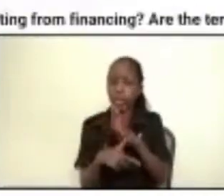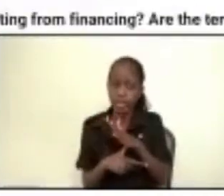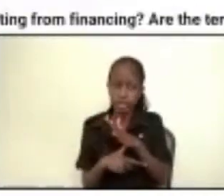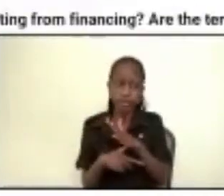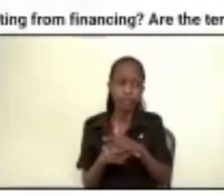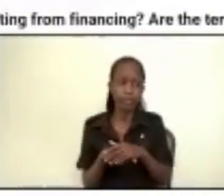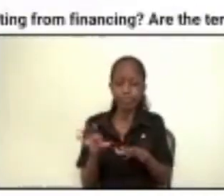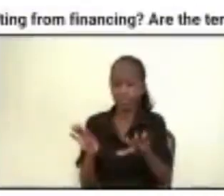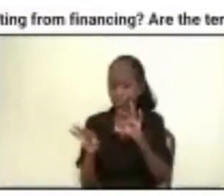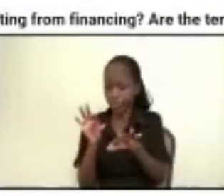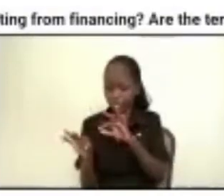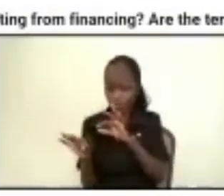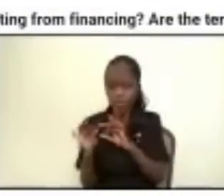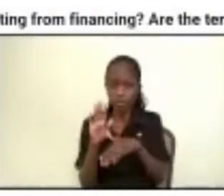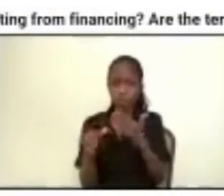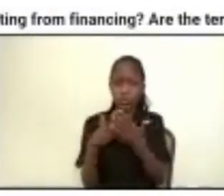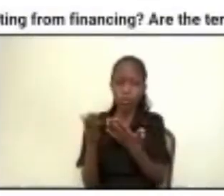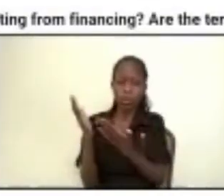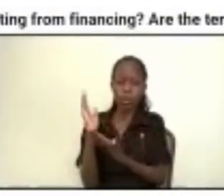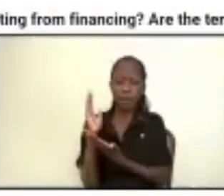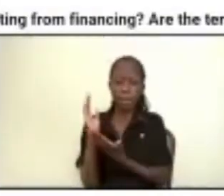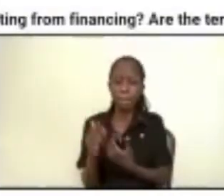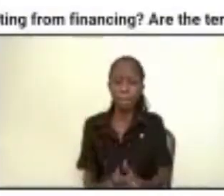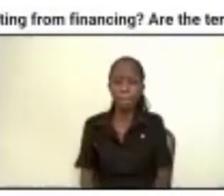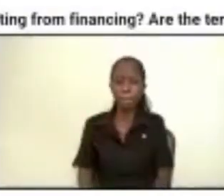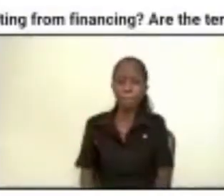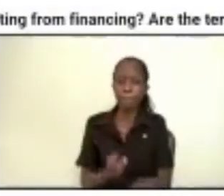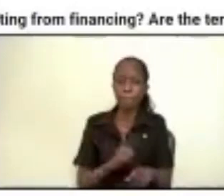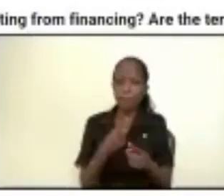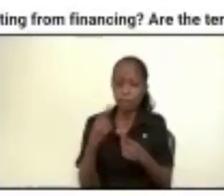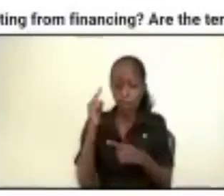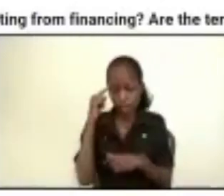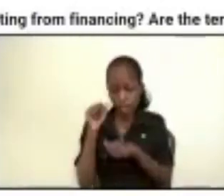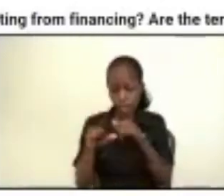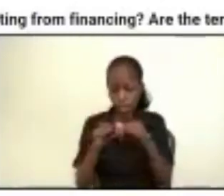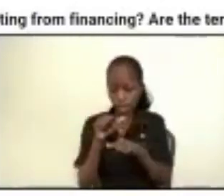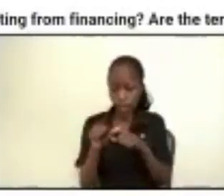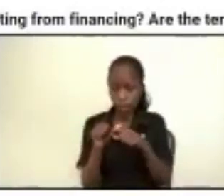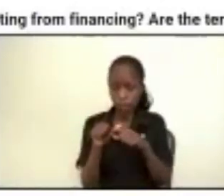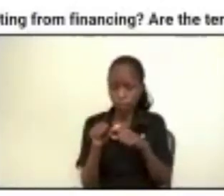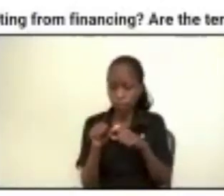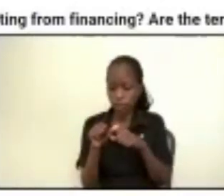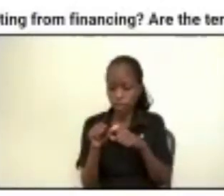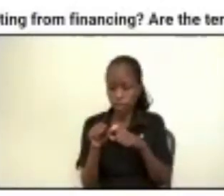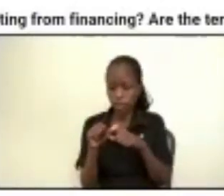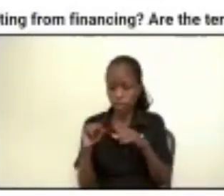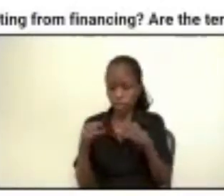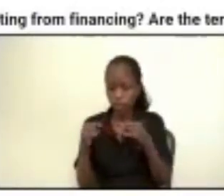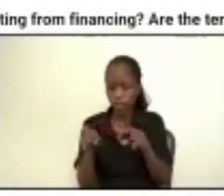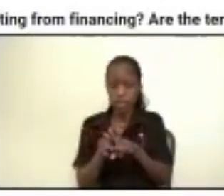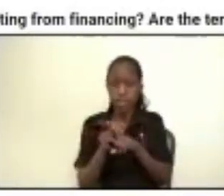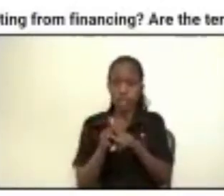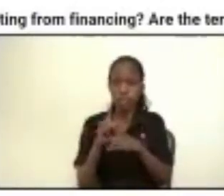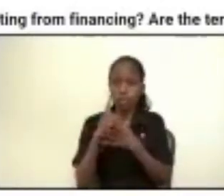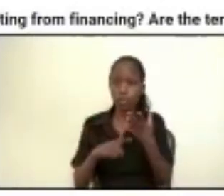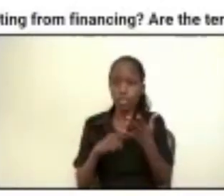just put them on there. So when we're thinking about constructing news and thinking about what are some of the